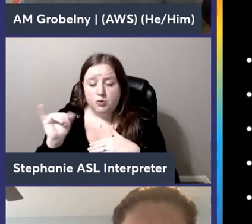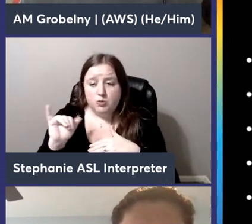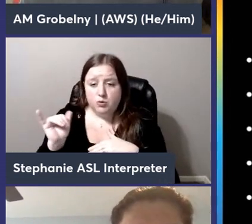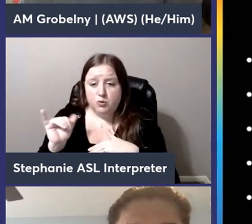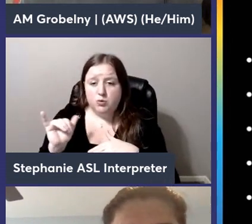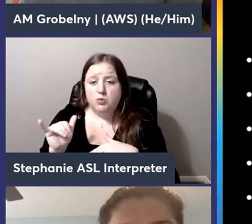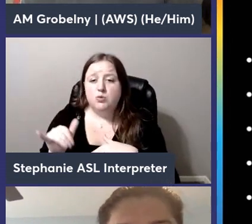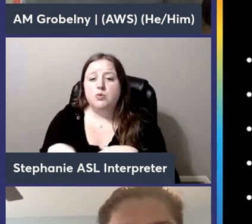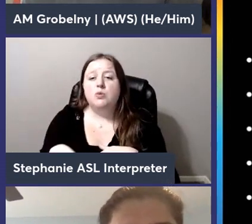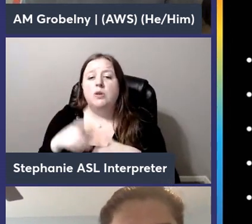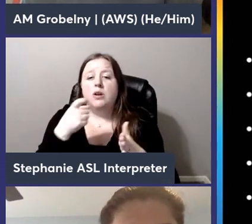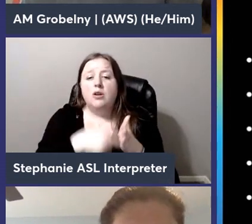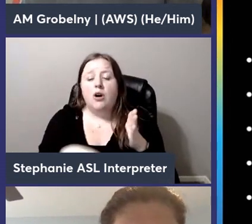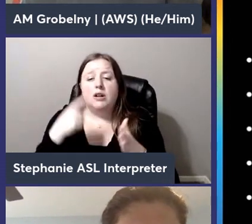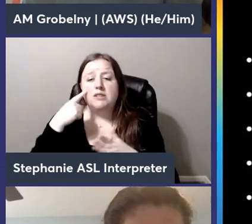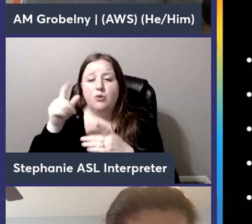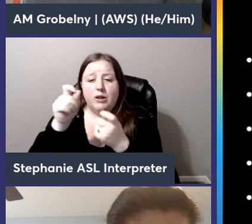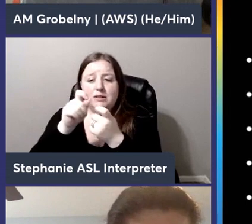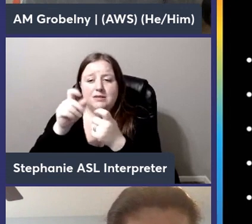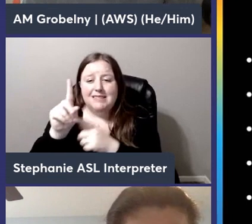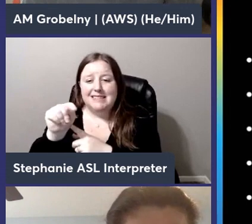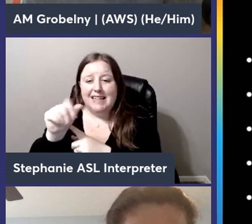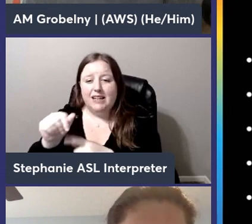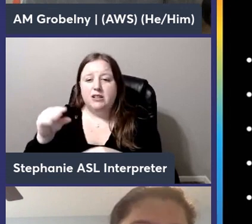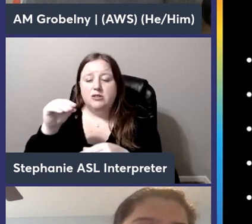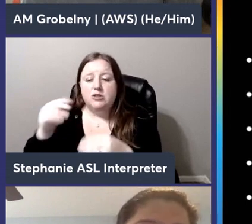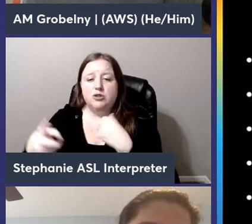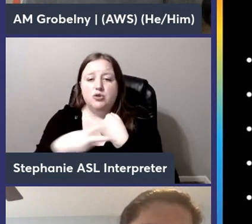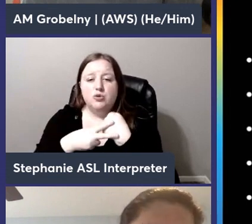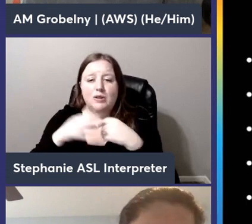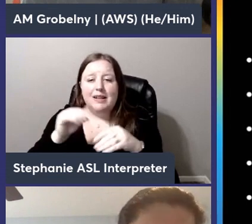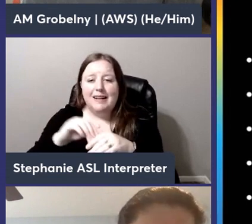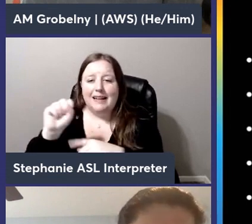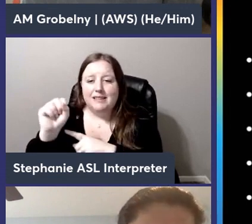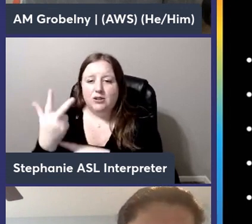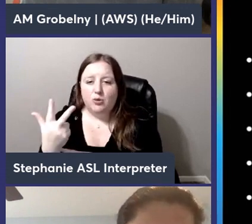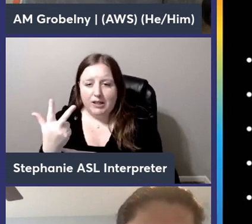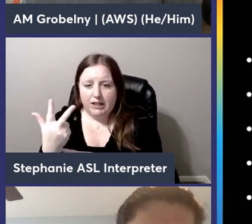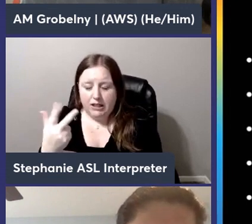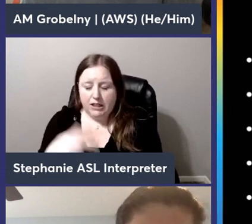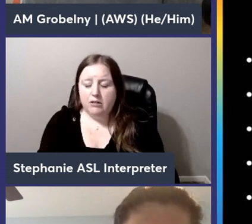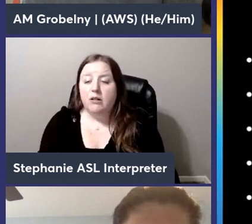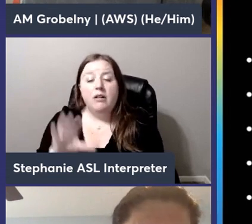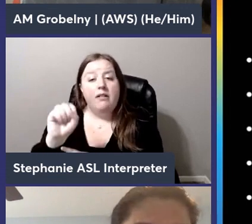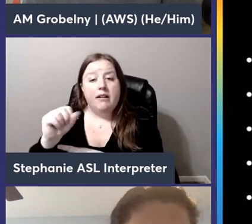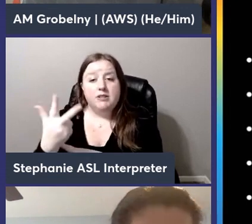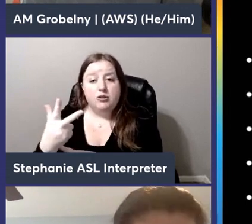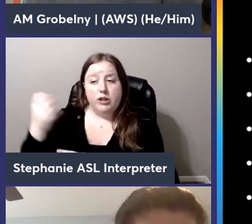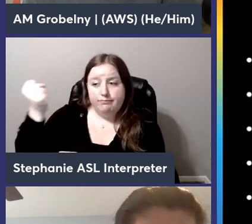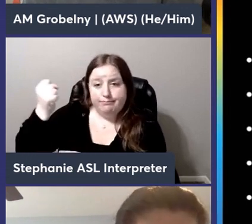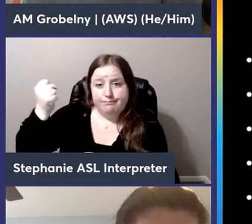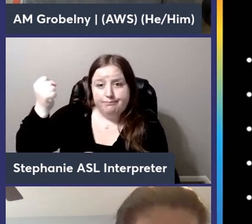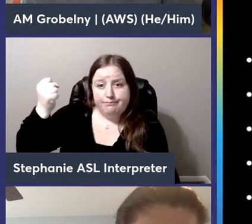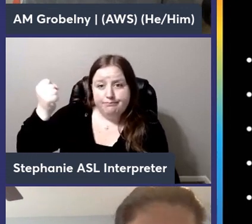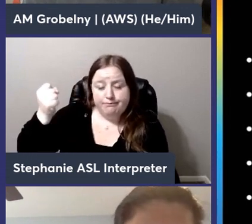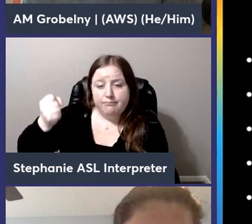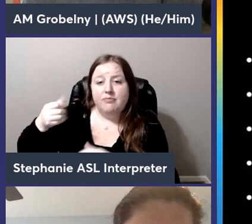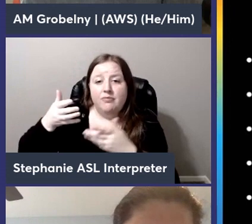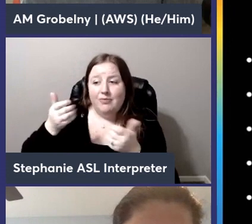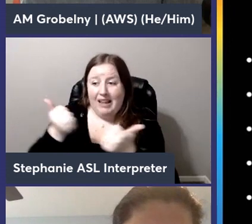we price for the data that's stored in S3. So S3 is basically holding the Lucene segments,